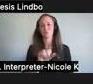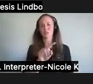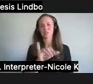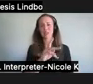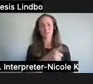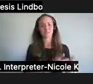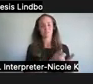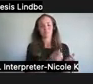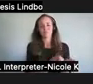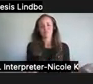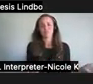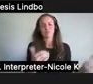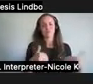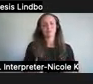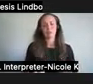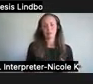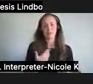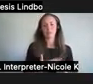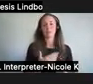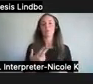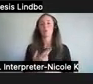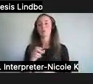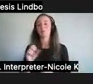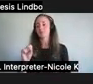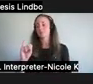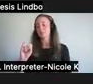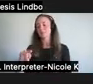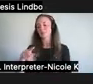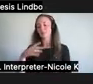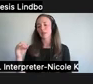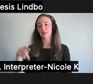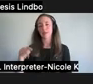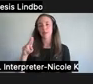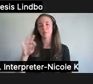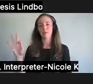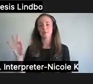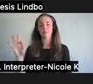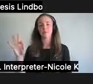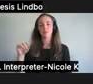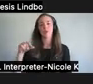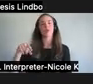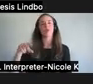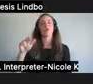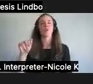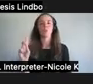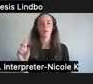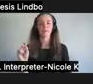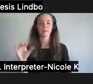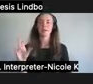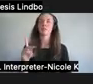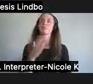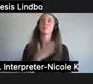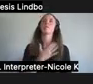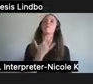The best option really is using a sip and puff head control joystick like the quad stick. So the quad stick is one of my favorite